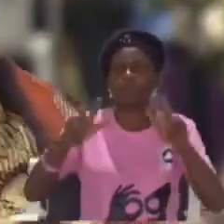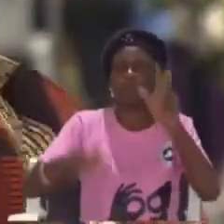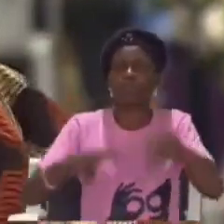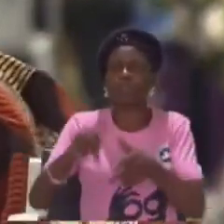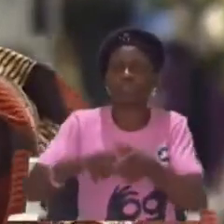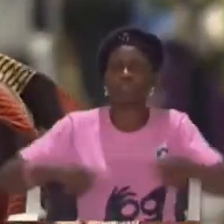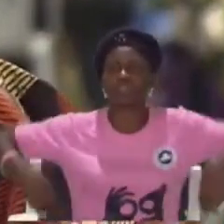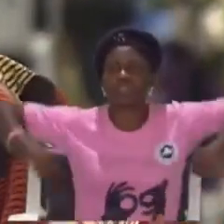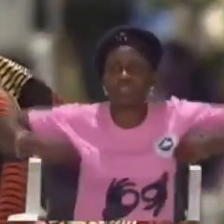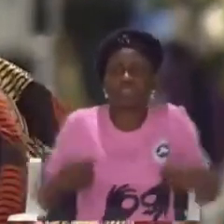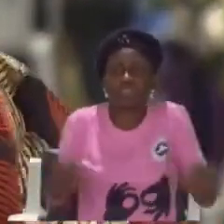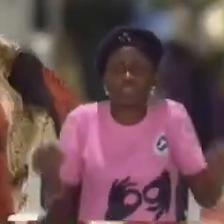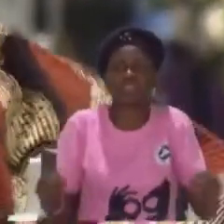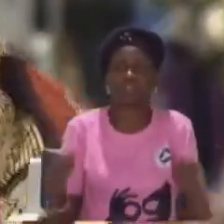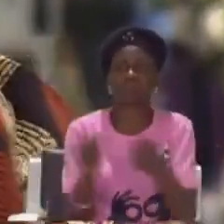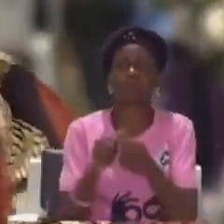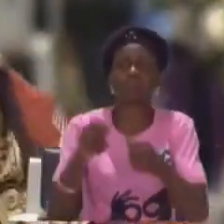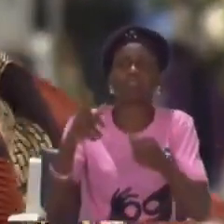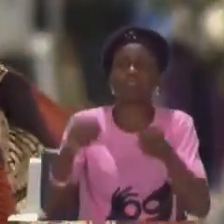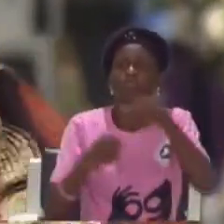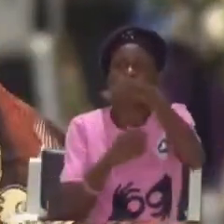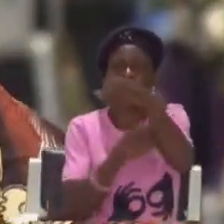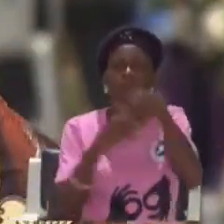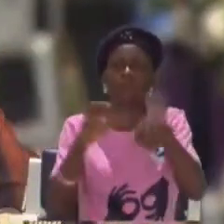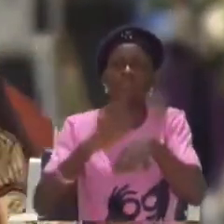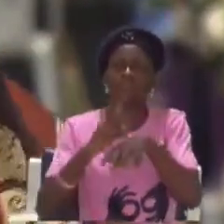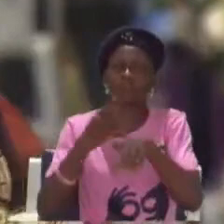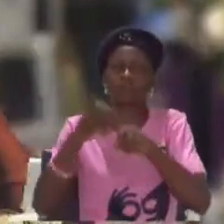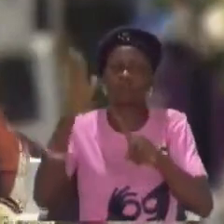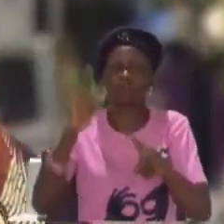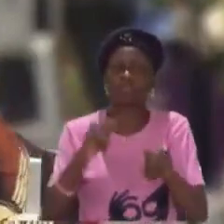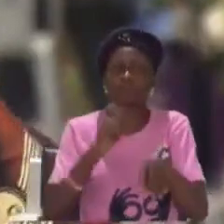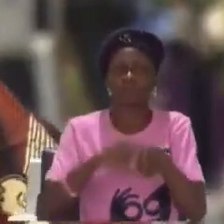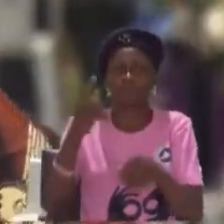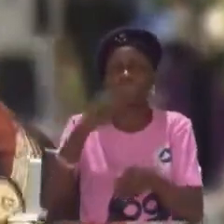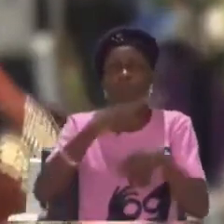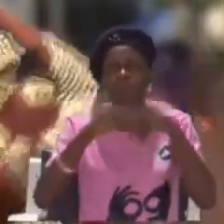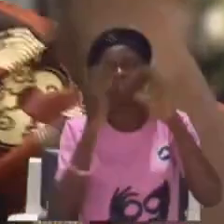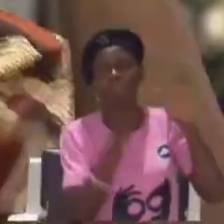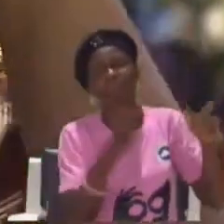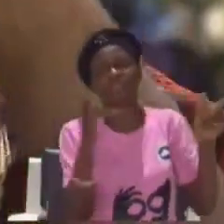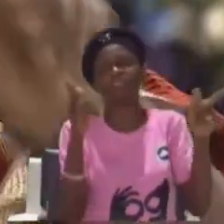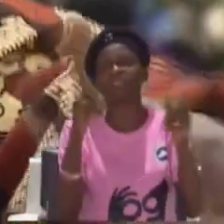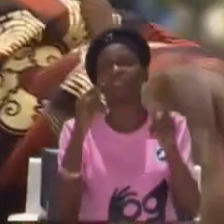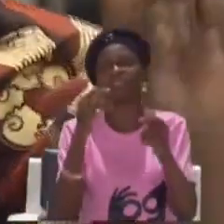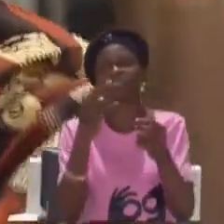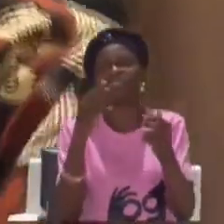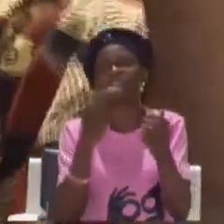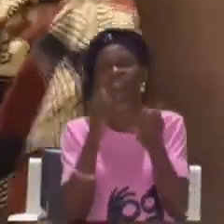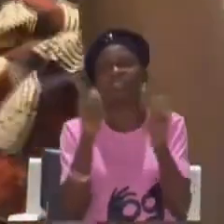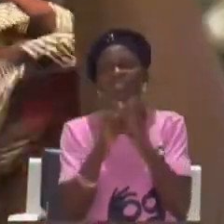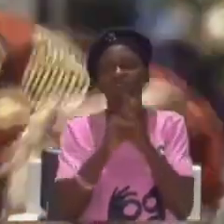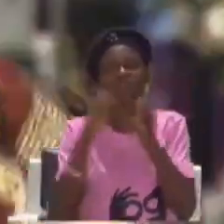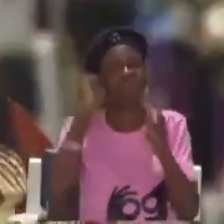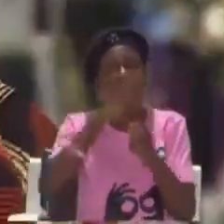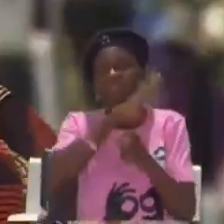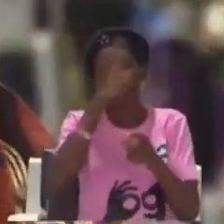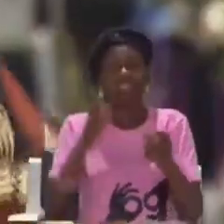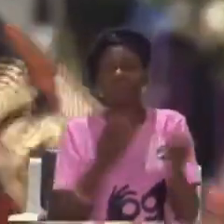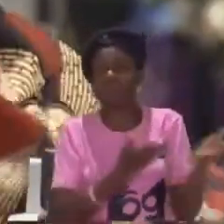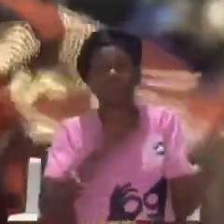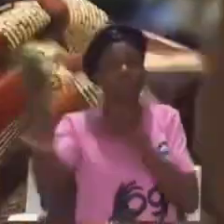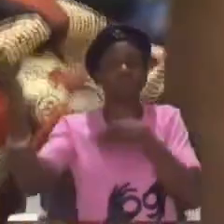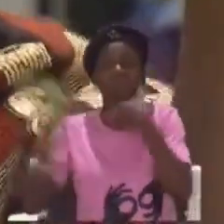with my clothes on my legs. But by the time I was leaving the retention camp, I never saw that walking stick